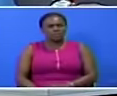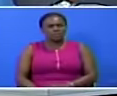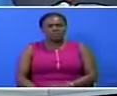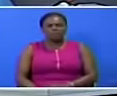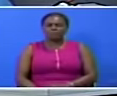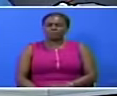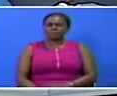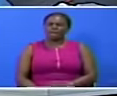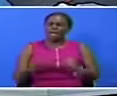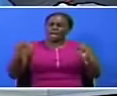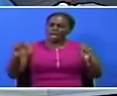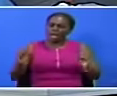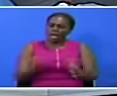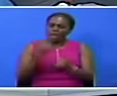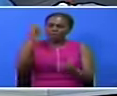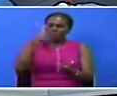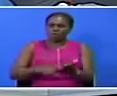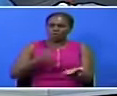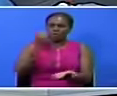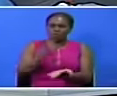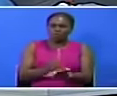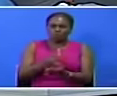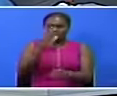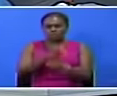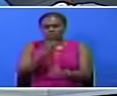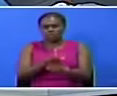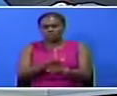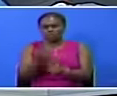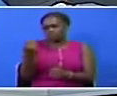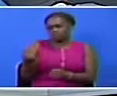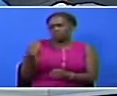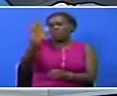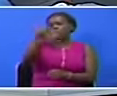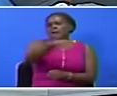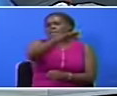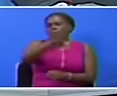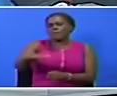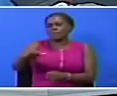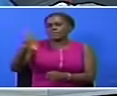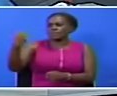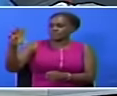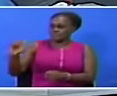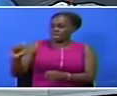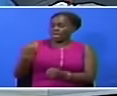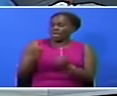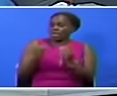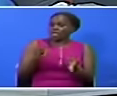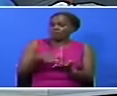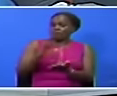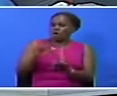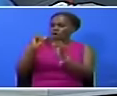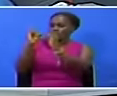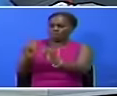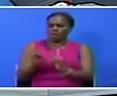So what will happen to the offices of majority and minority leaders in parliament and county assemblies if more independent candidates